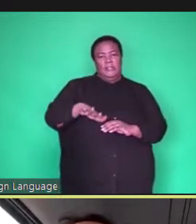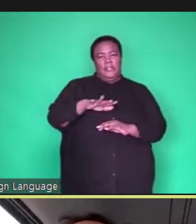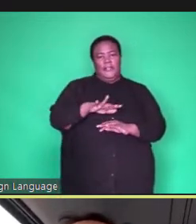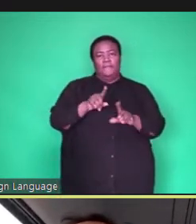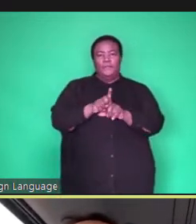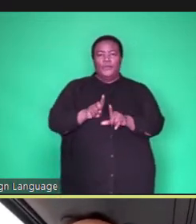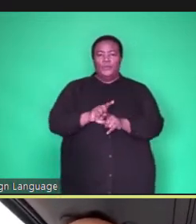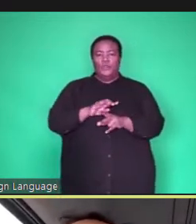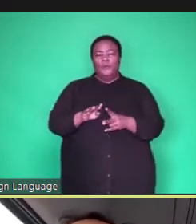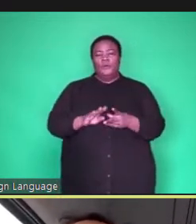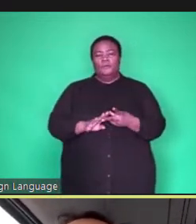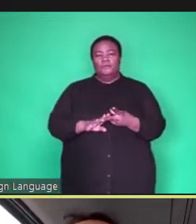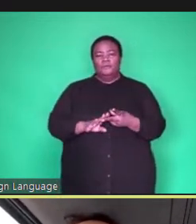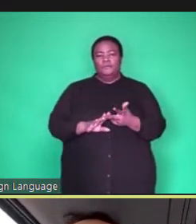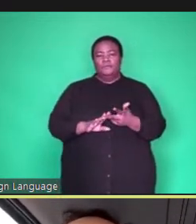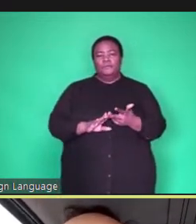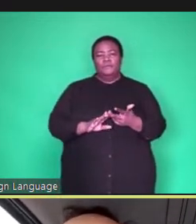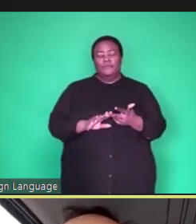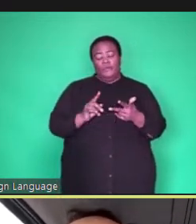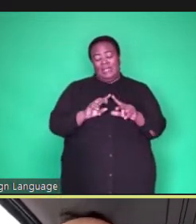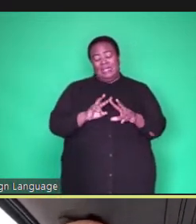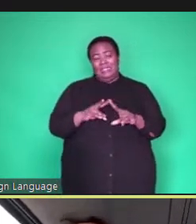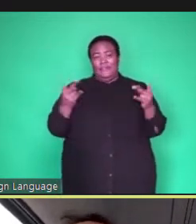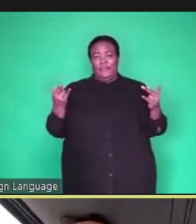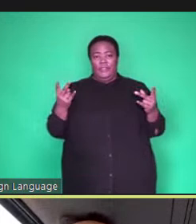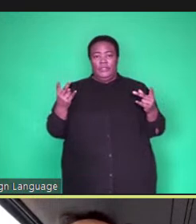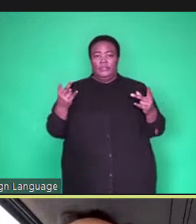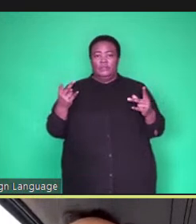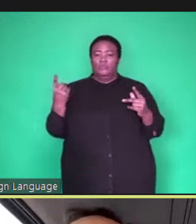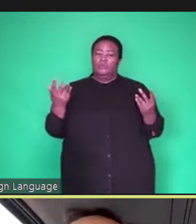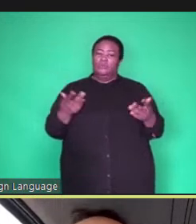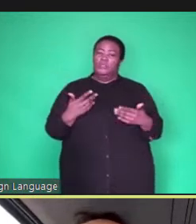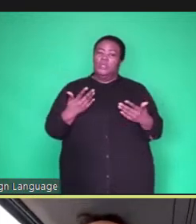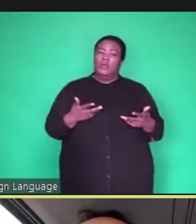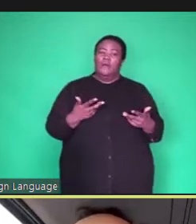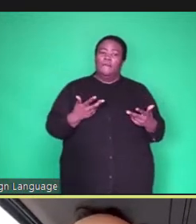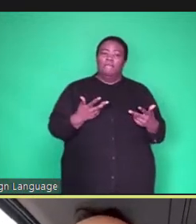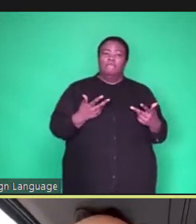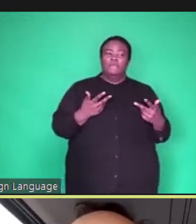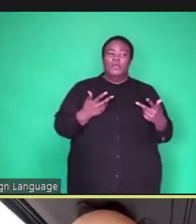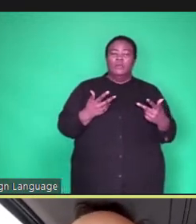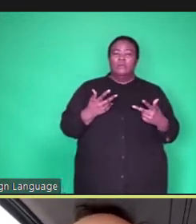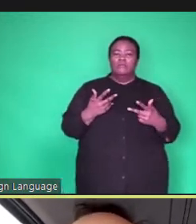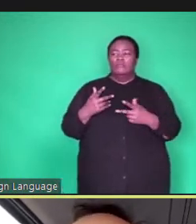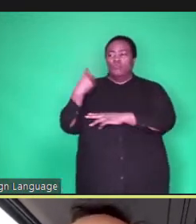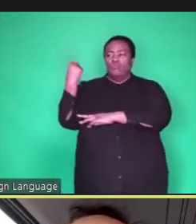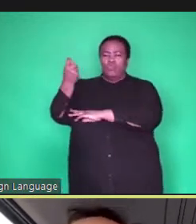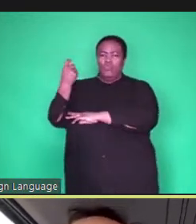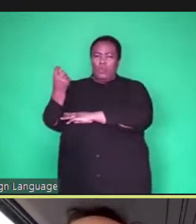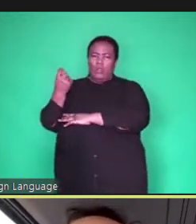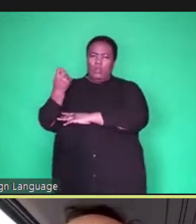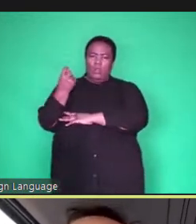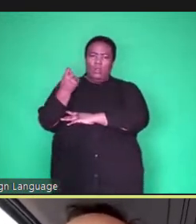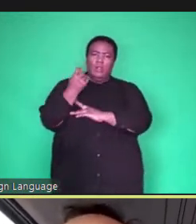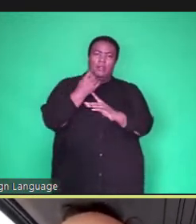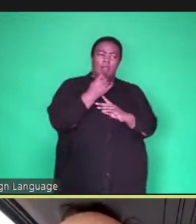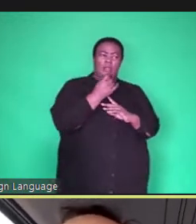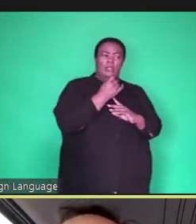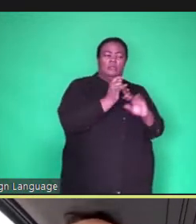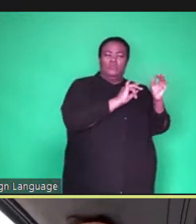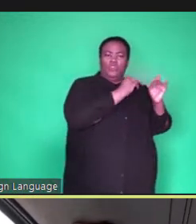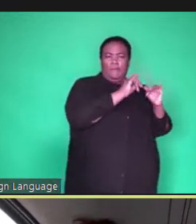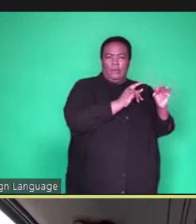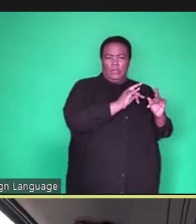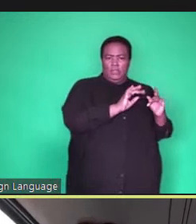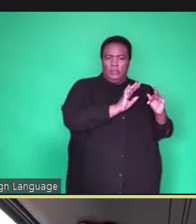the difference in urban and rural natural growth, and that's a neglected part of the urbanization